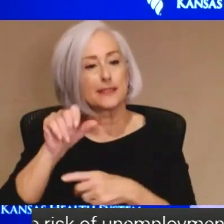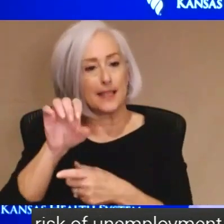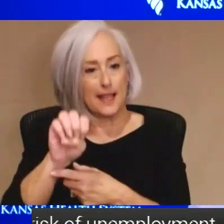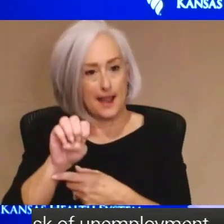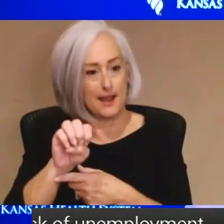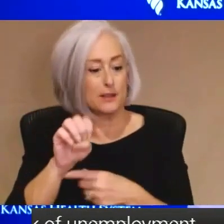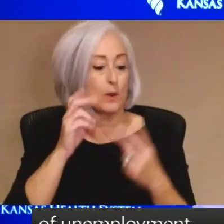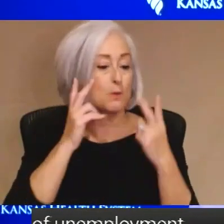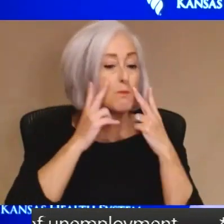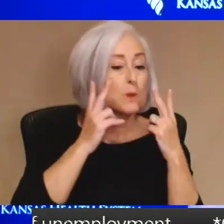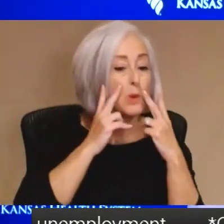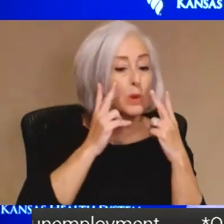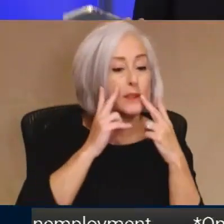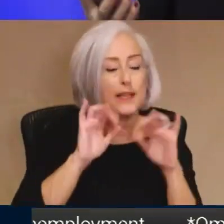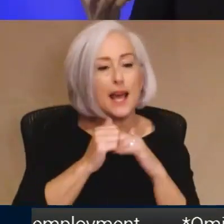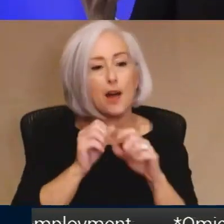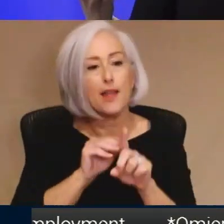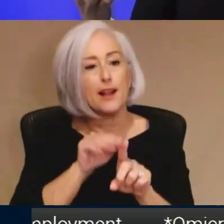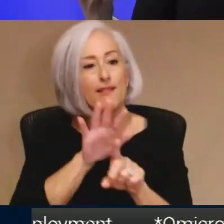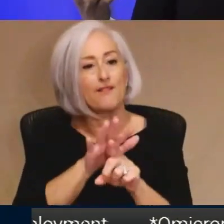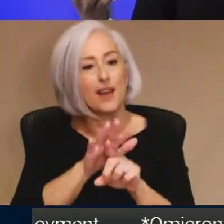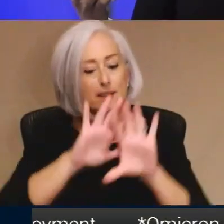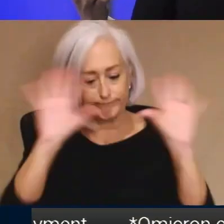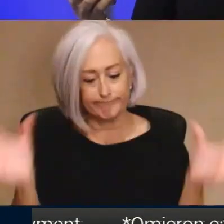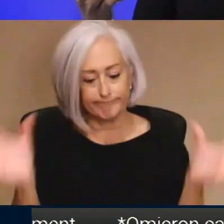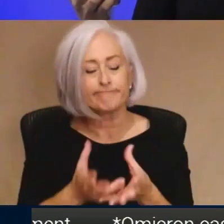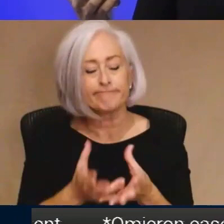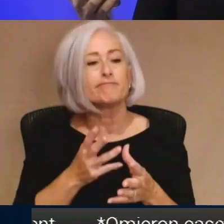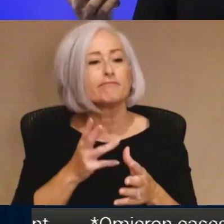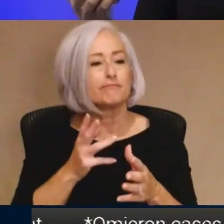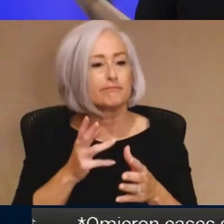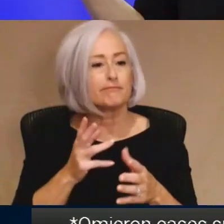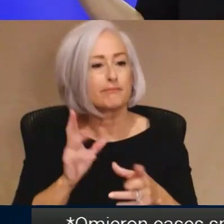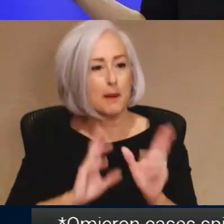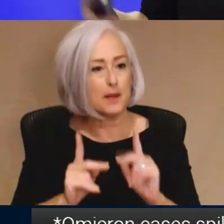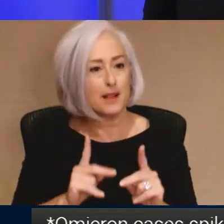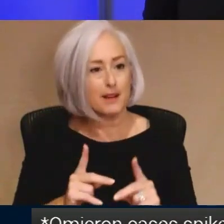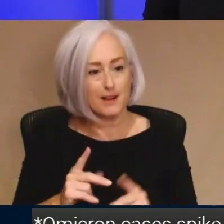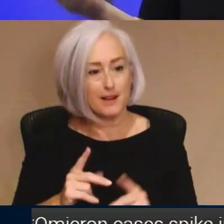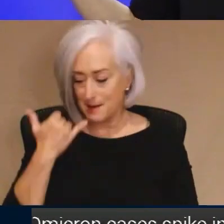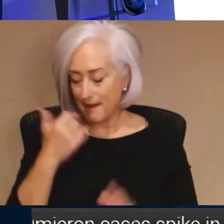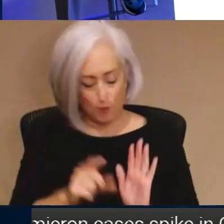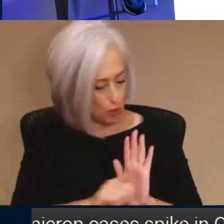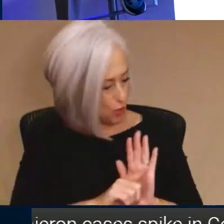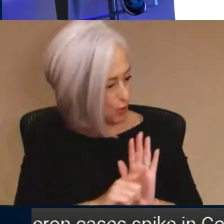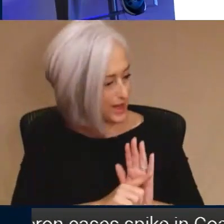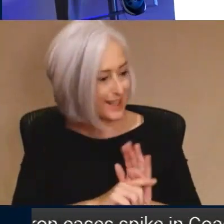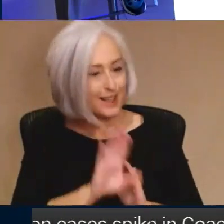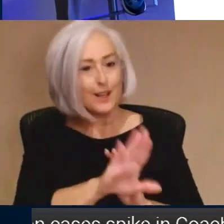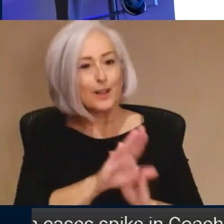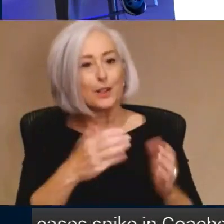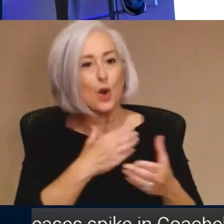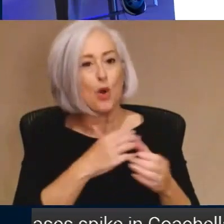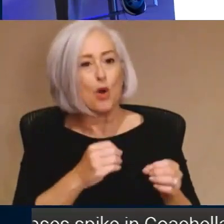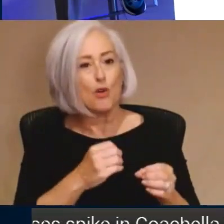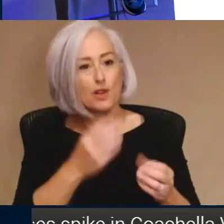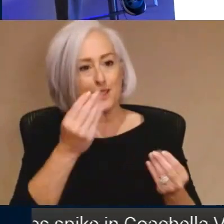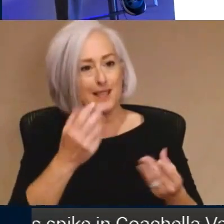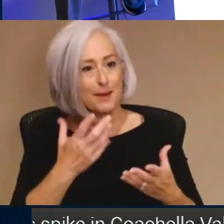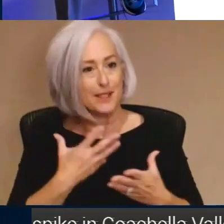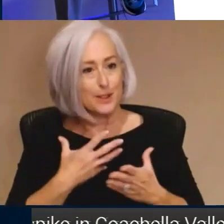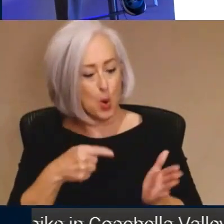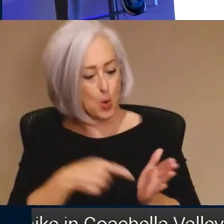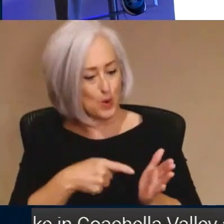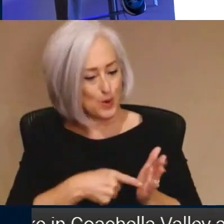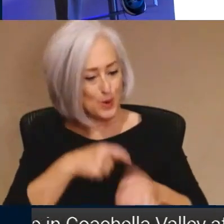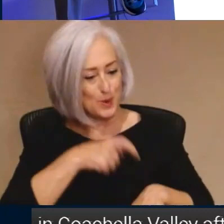affects the population as a whole. I love this hospital. My phone was ringing, and it was the health system. It's your office telling me that I'm overdue. I got to get my kids in to see you. That's right.